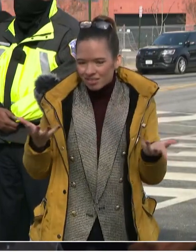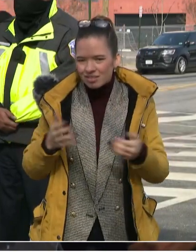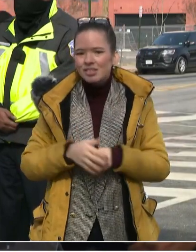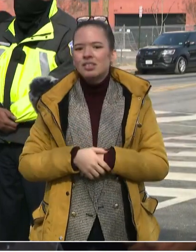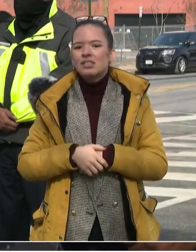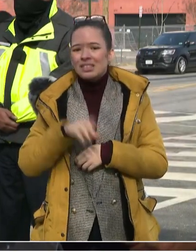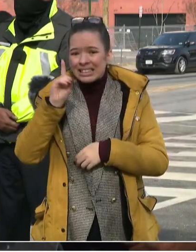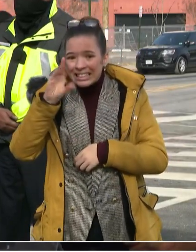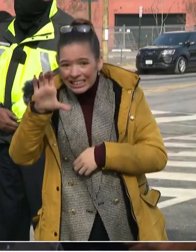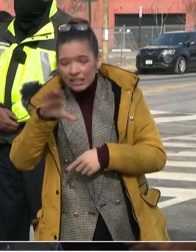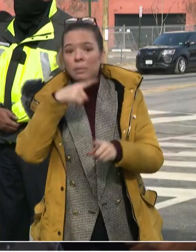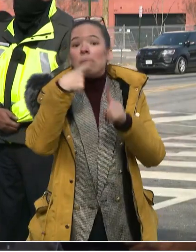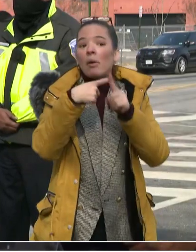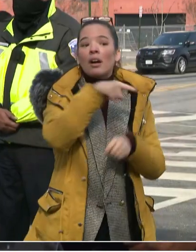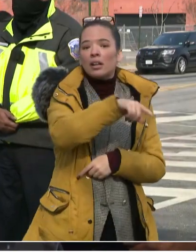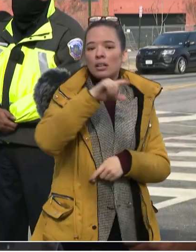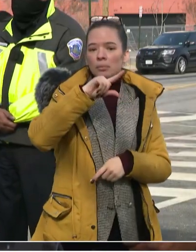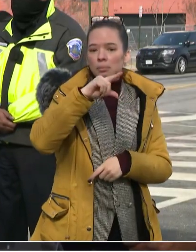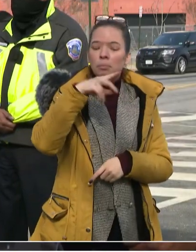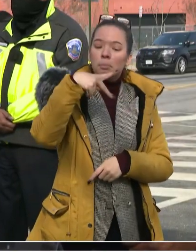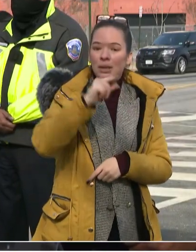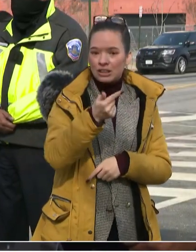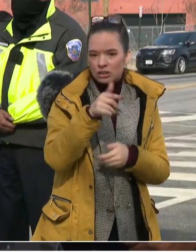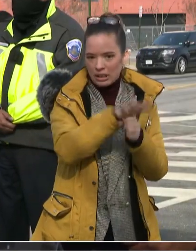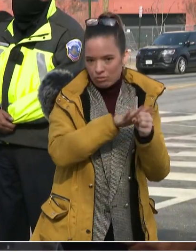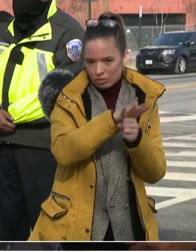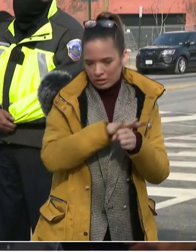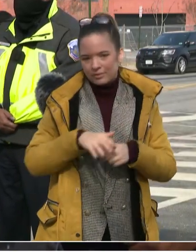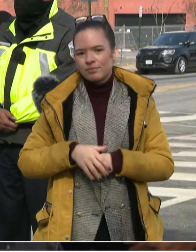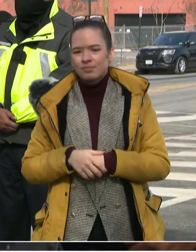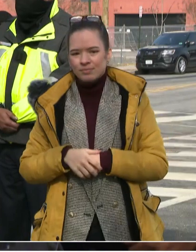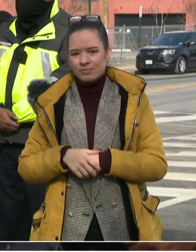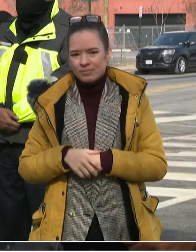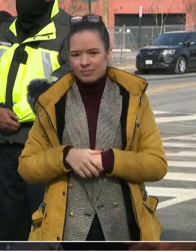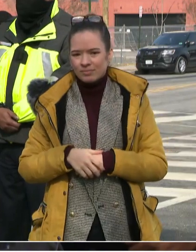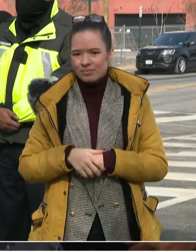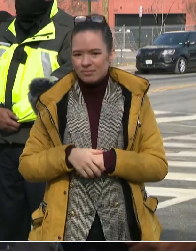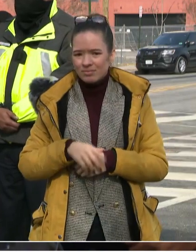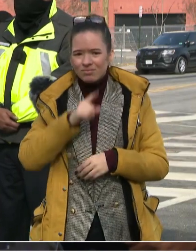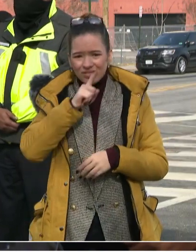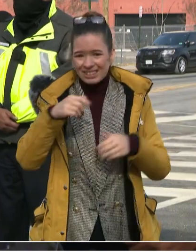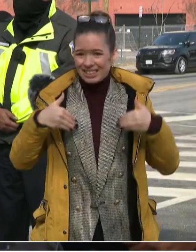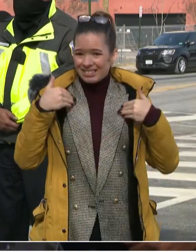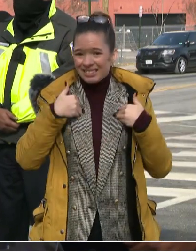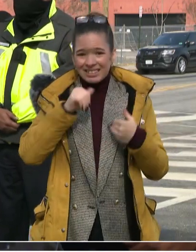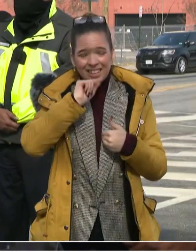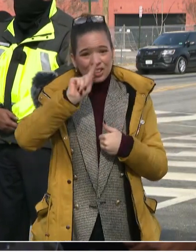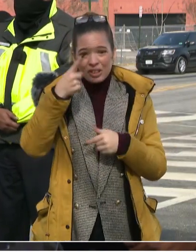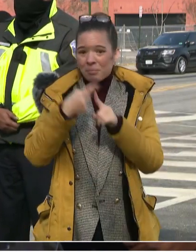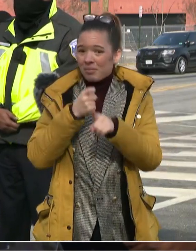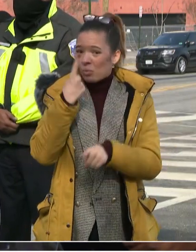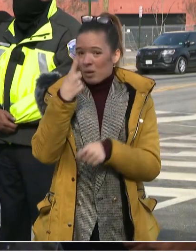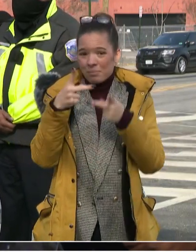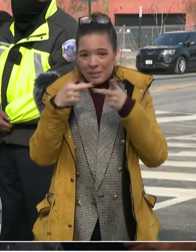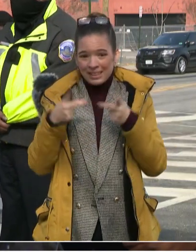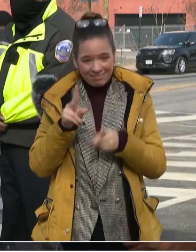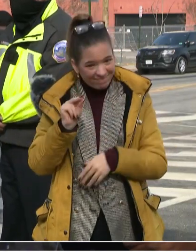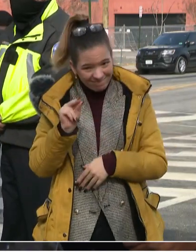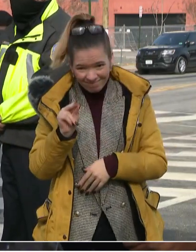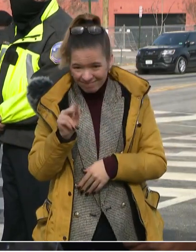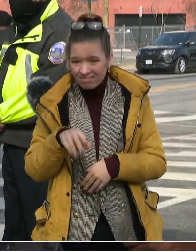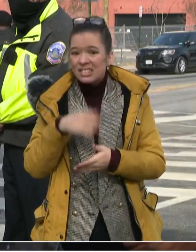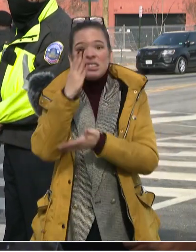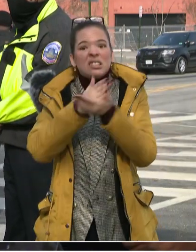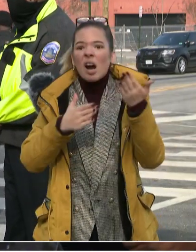Prince George's. These young people committing carjackings are not from one place. Young people from Washington, D.C. and